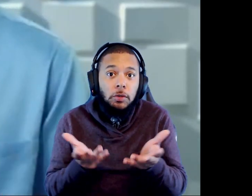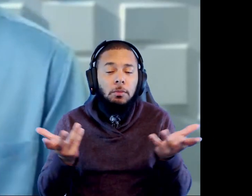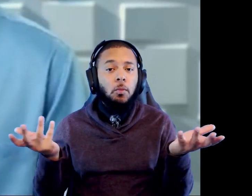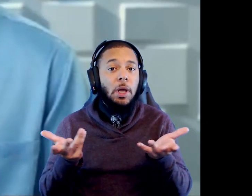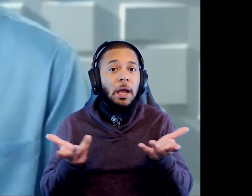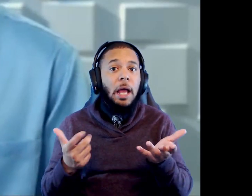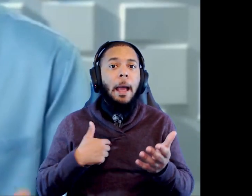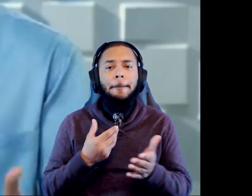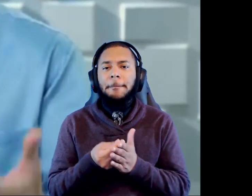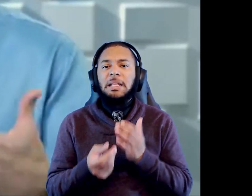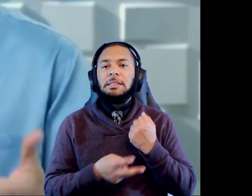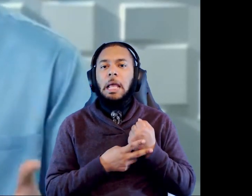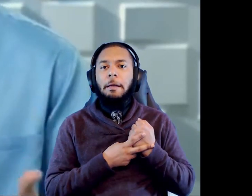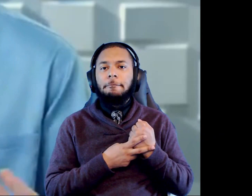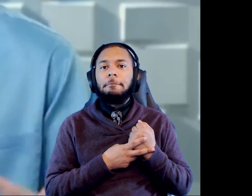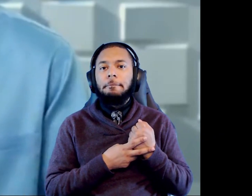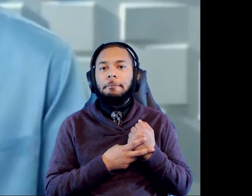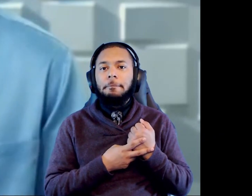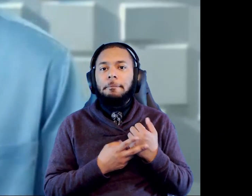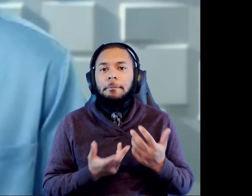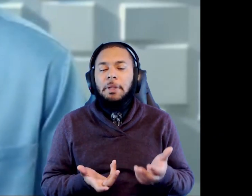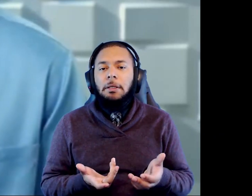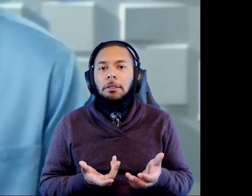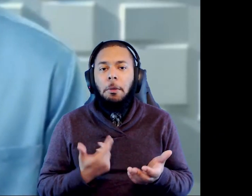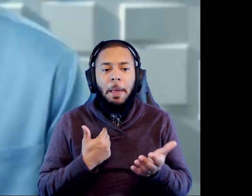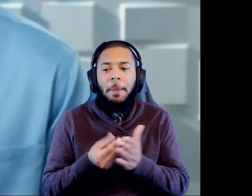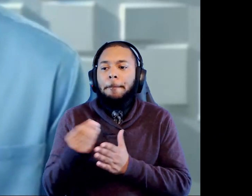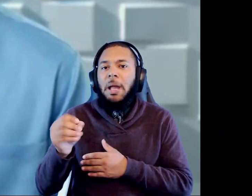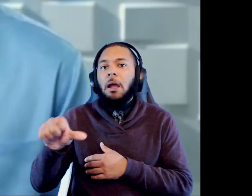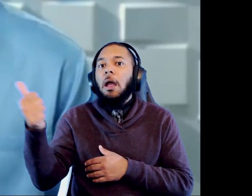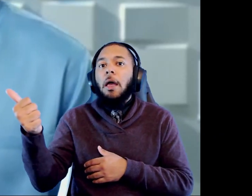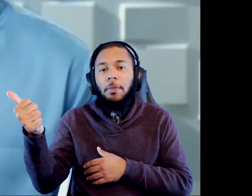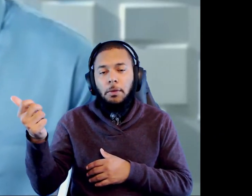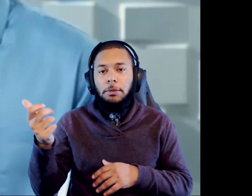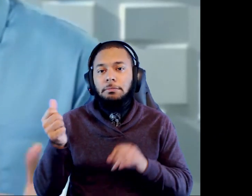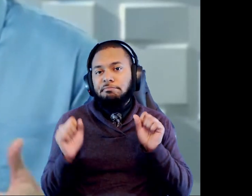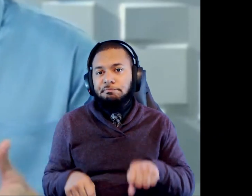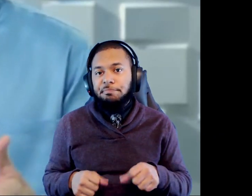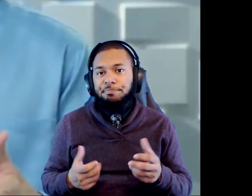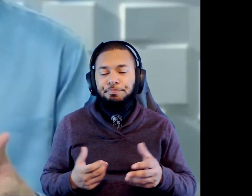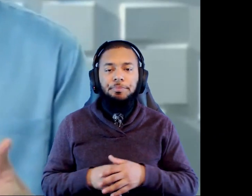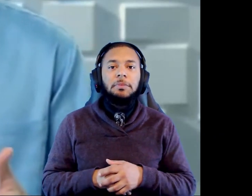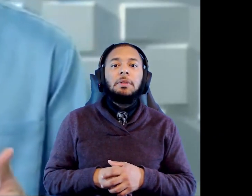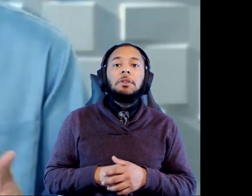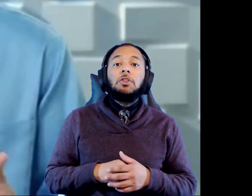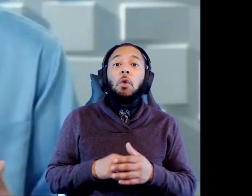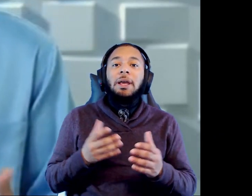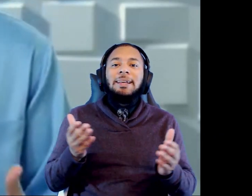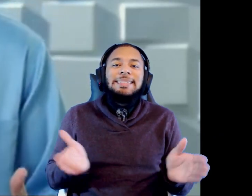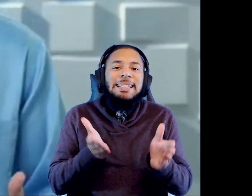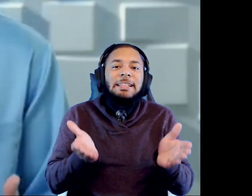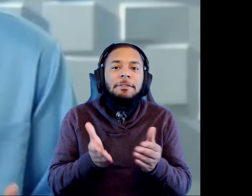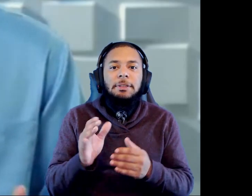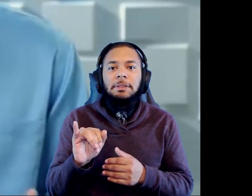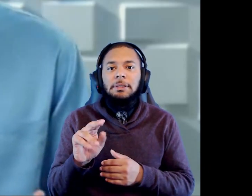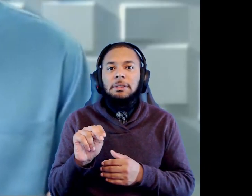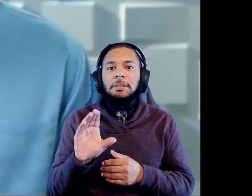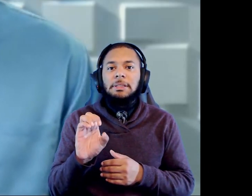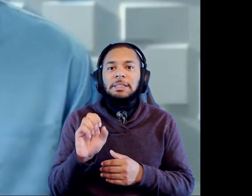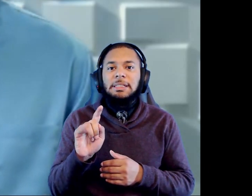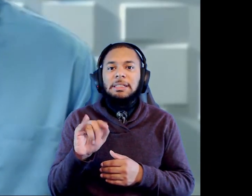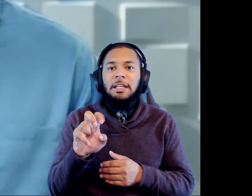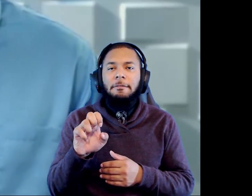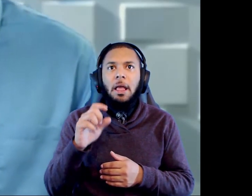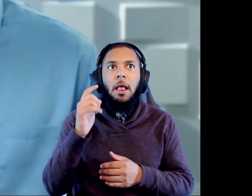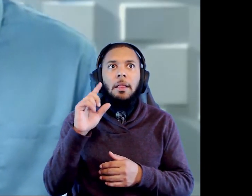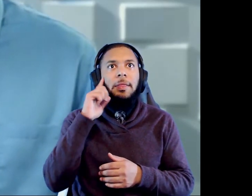I save money. I actually save money to maybe use on something else later on. So when you see incentives, they always say it's the carrot that dangles